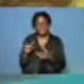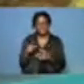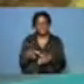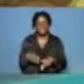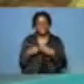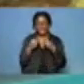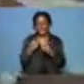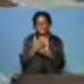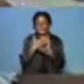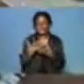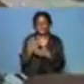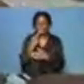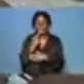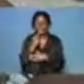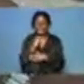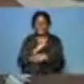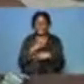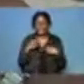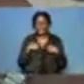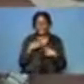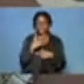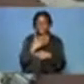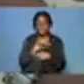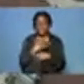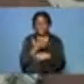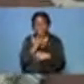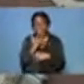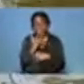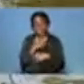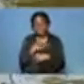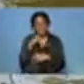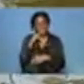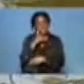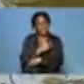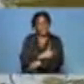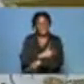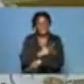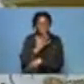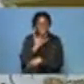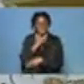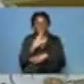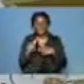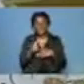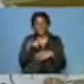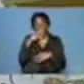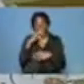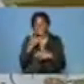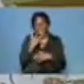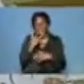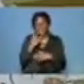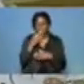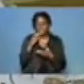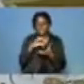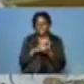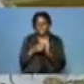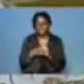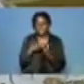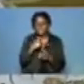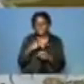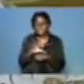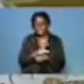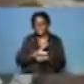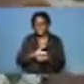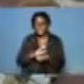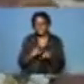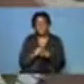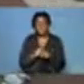something sweet. So I have my favorite, my daughter's favorite, and all of the kids' favorite, cookies and cream. And I also have chocolate